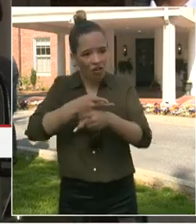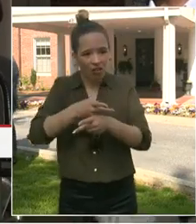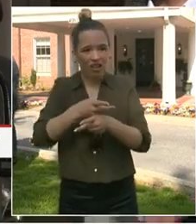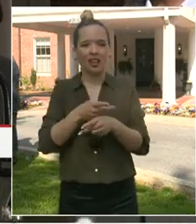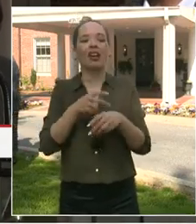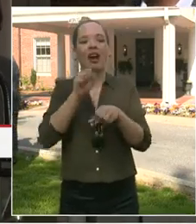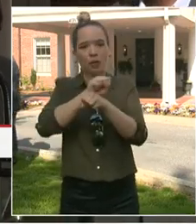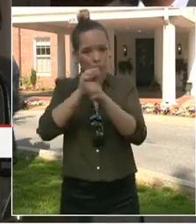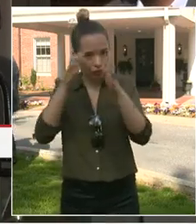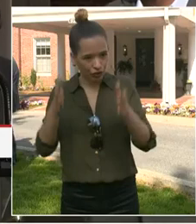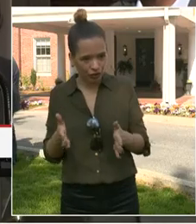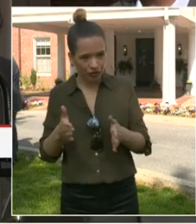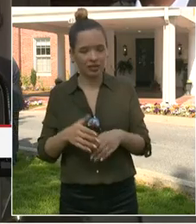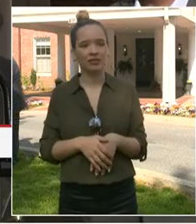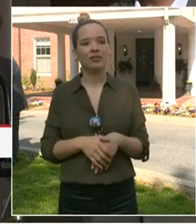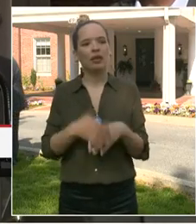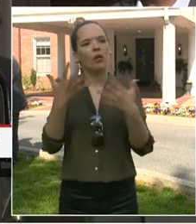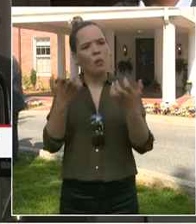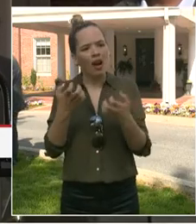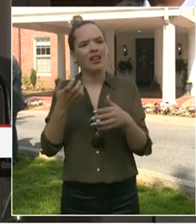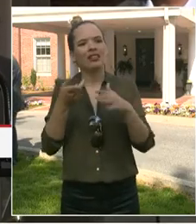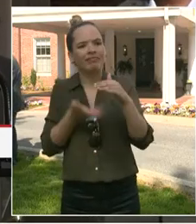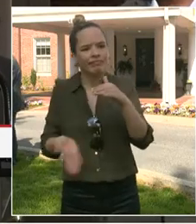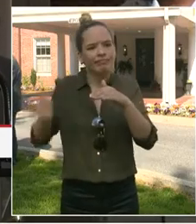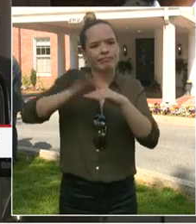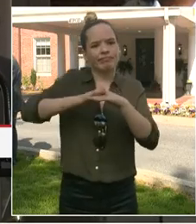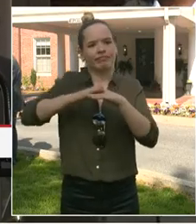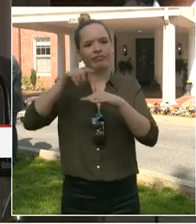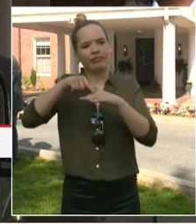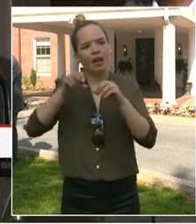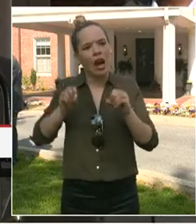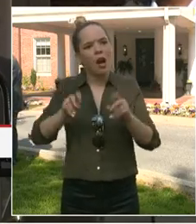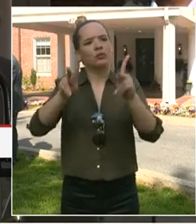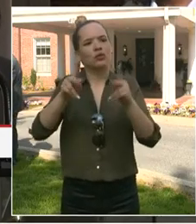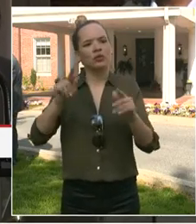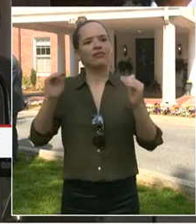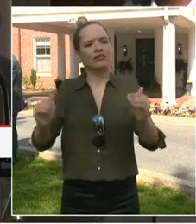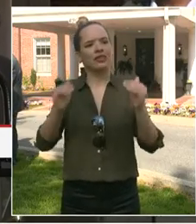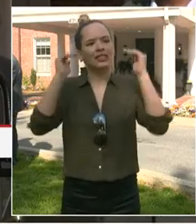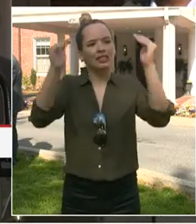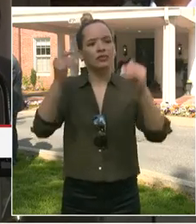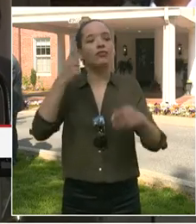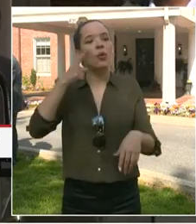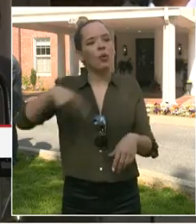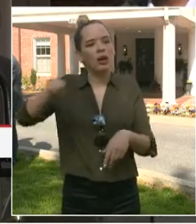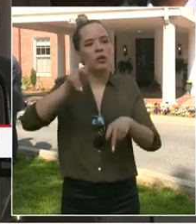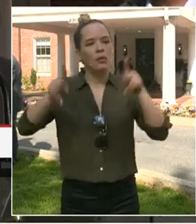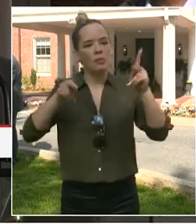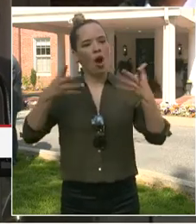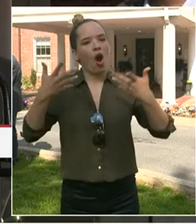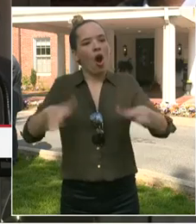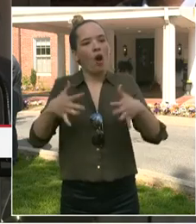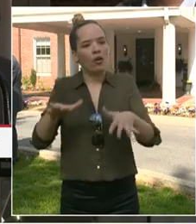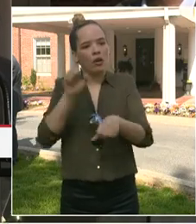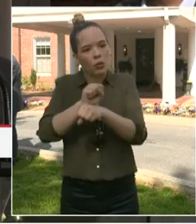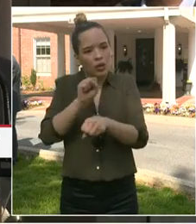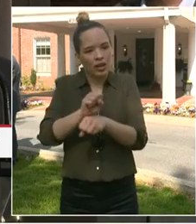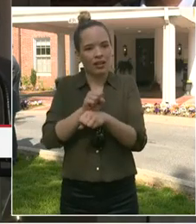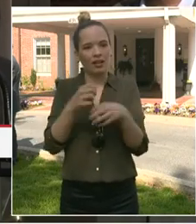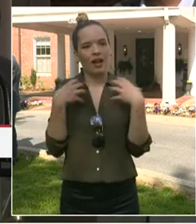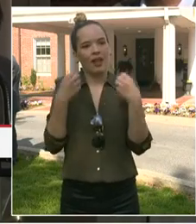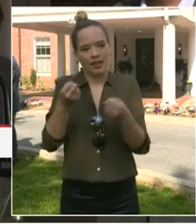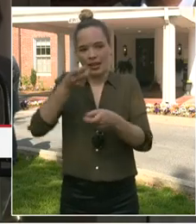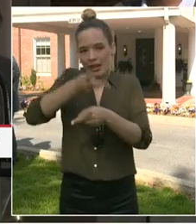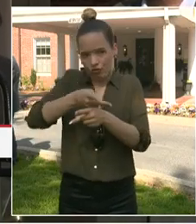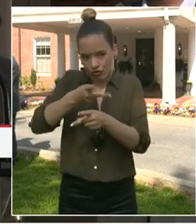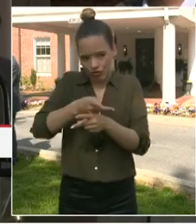We want to increase opportunities for advancement for those already employed in health careers. Some people often refer to this as